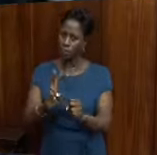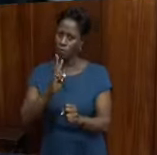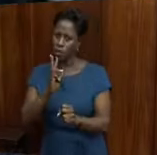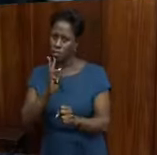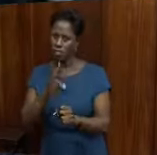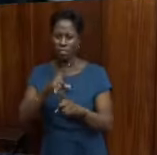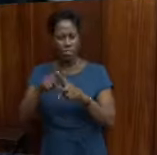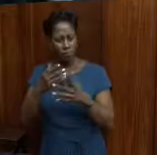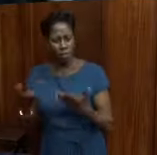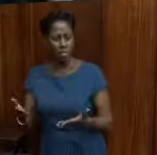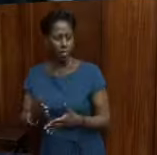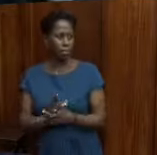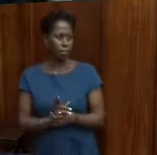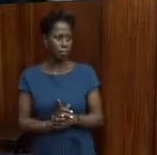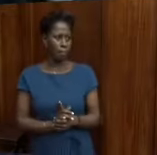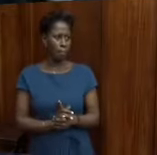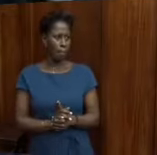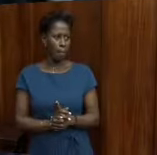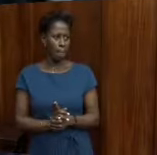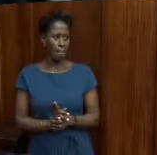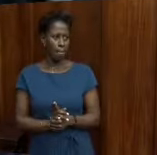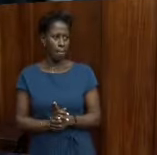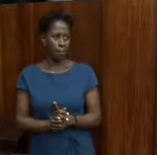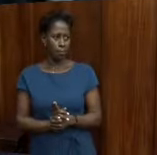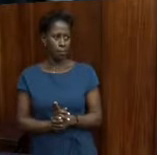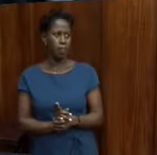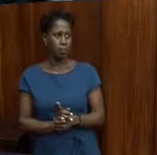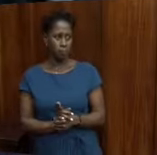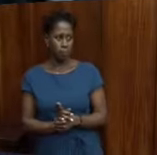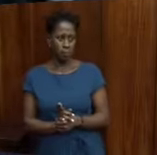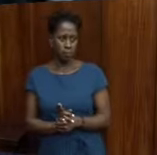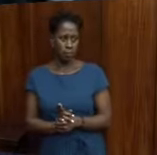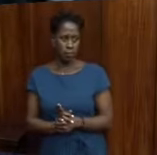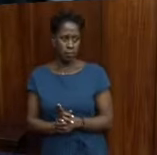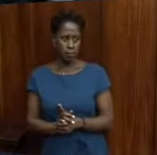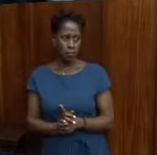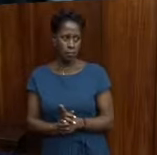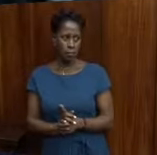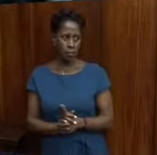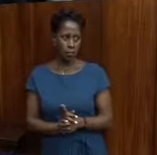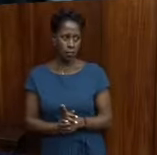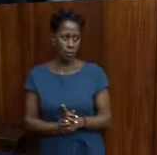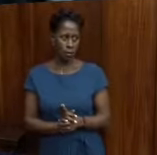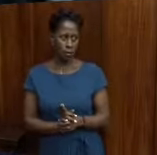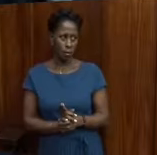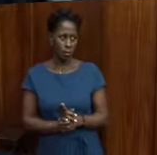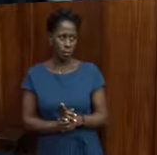agro parks utilizing solar energy and knowledge management and capacity building.